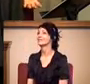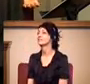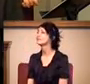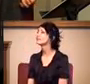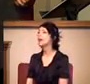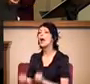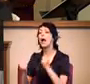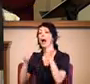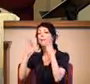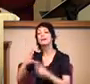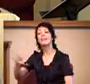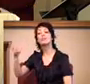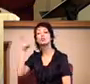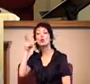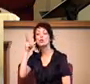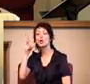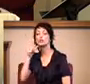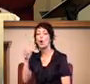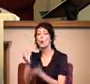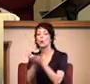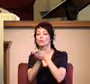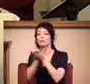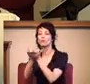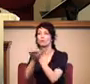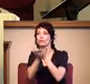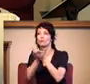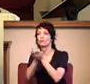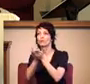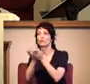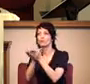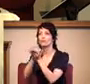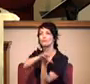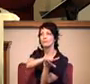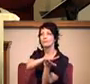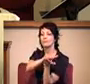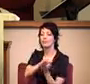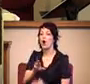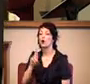How many of us have heard don't rock the boat? Mm-hmm.